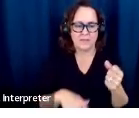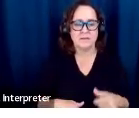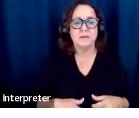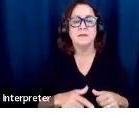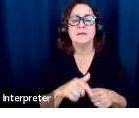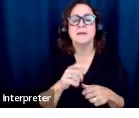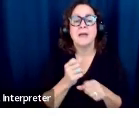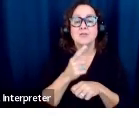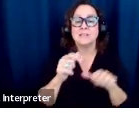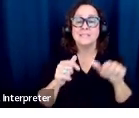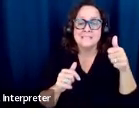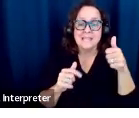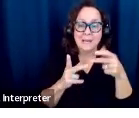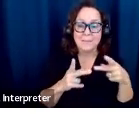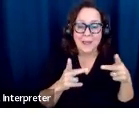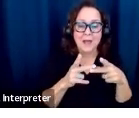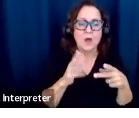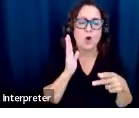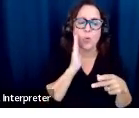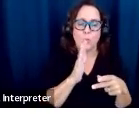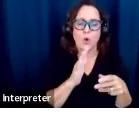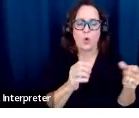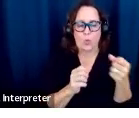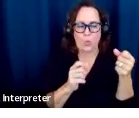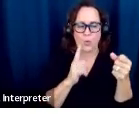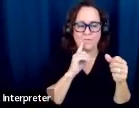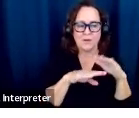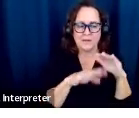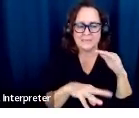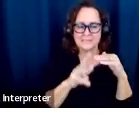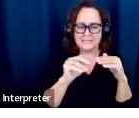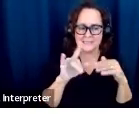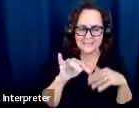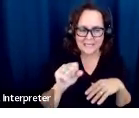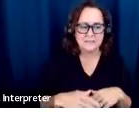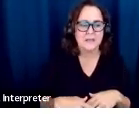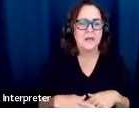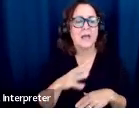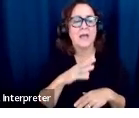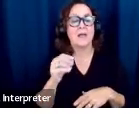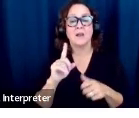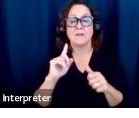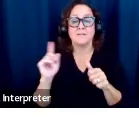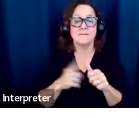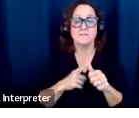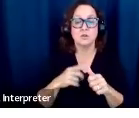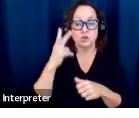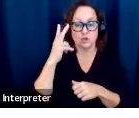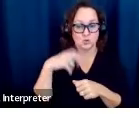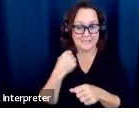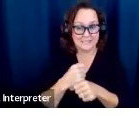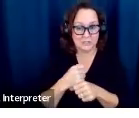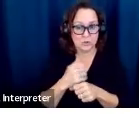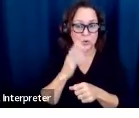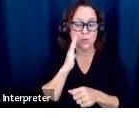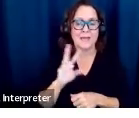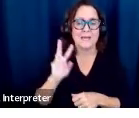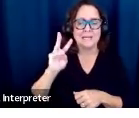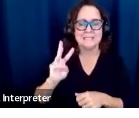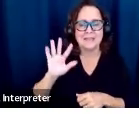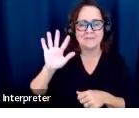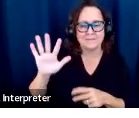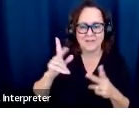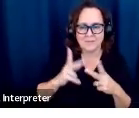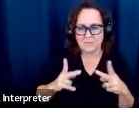entered an institution for fewer than 60 days. And then in the first 2 years of the waiver, there will be 65 spots held for children